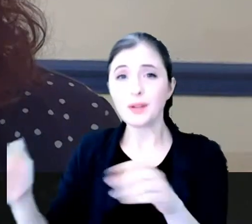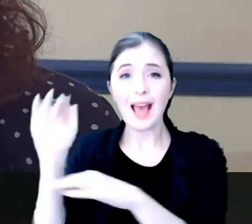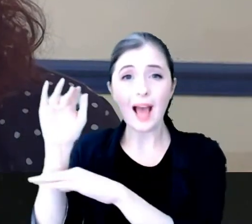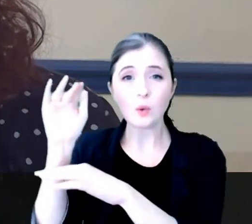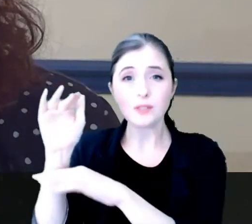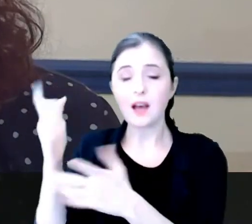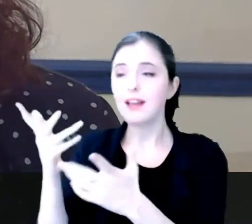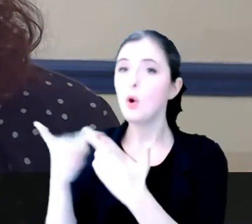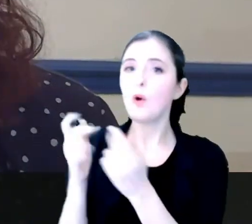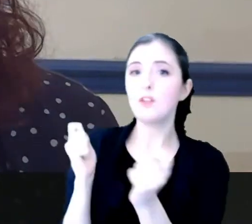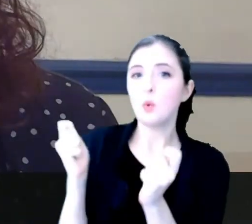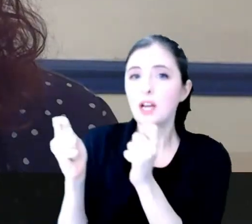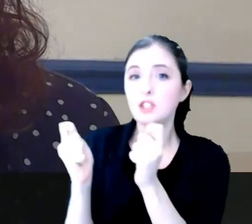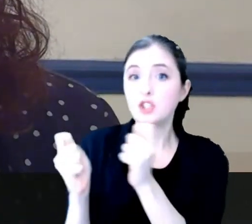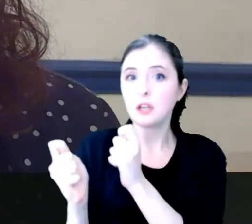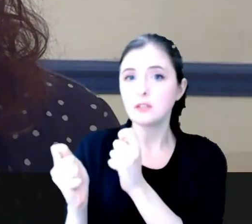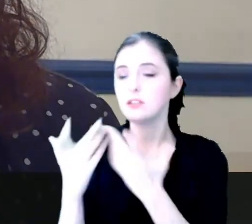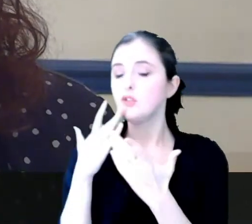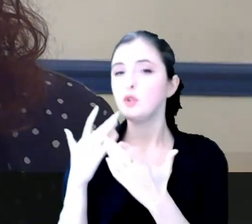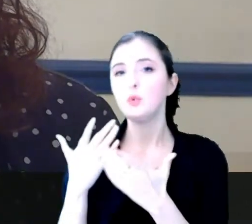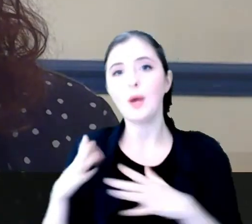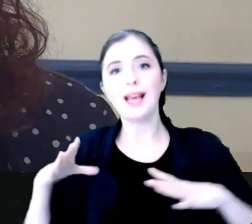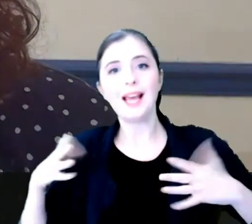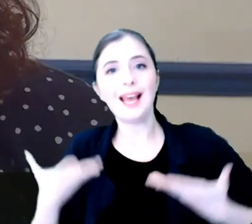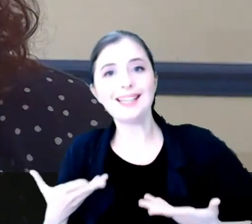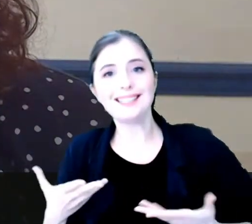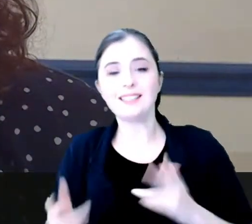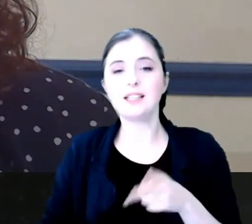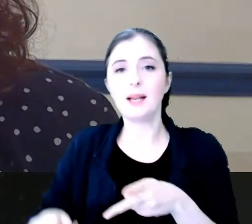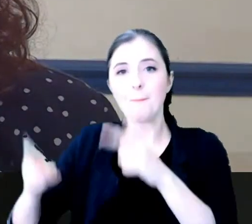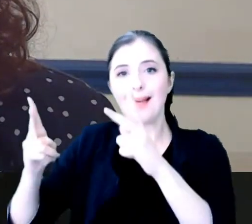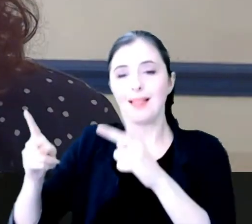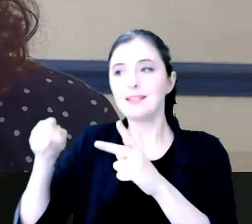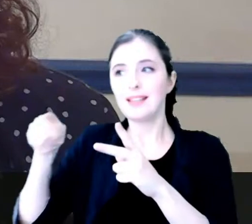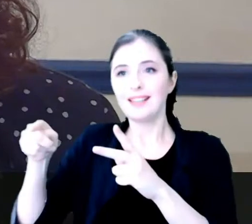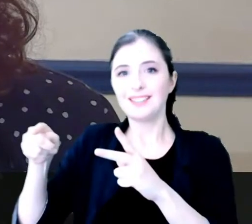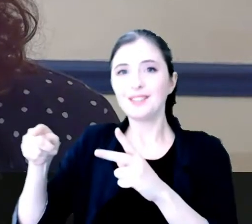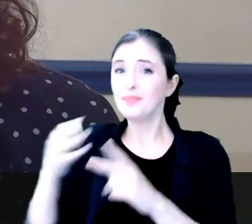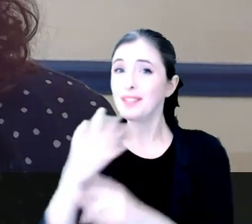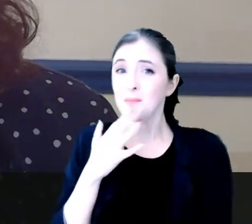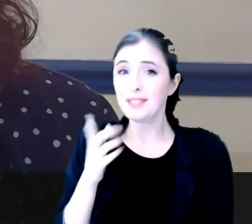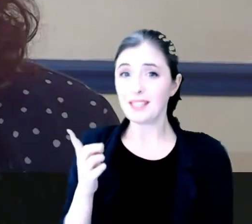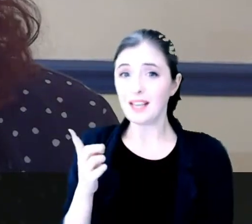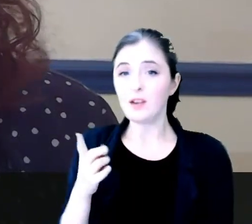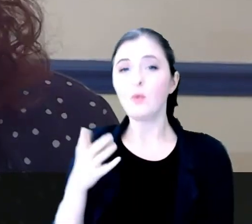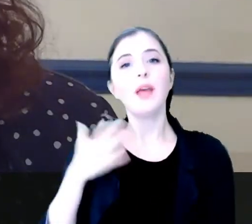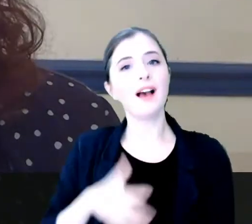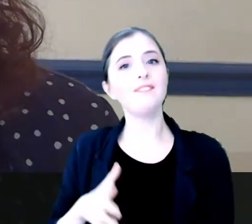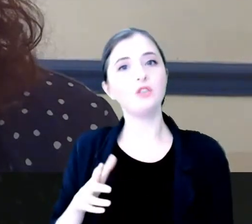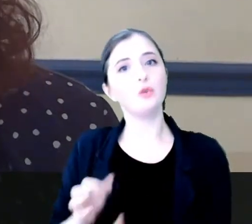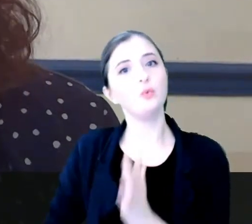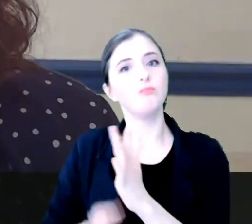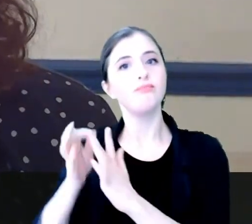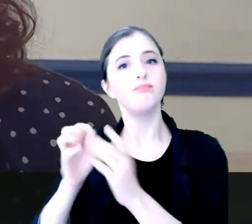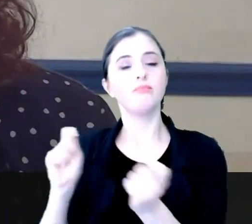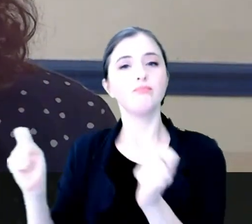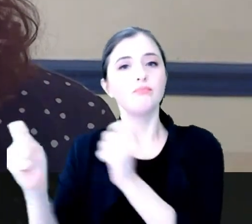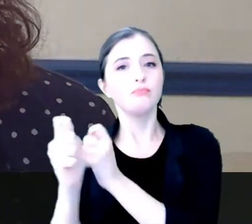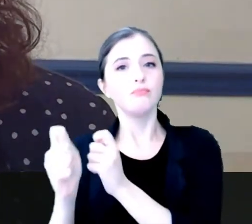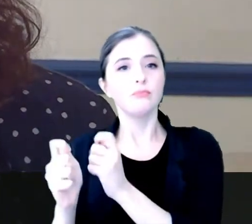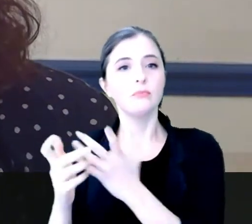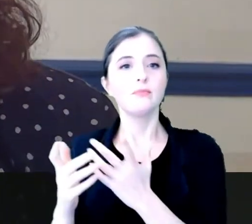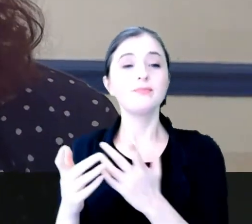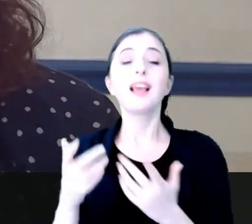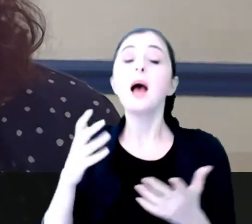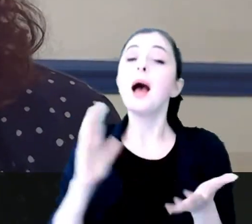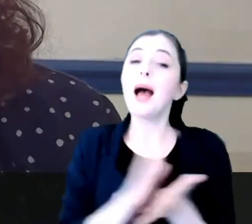exist, we've made some mistakes. We have to put them right. I'm glad the government this week has announced more money, but the Mayor is absolutely right. It's not